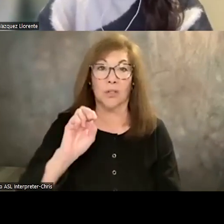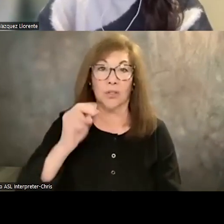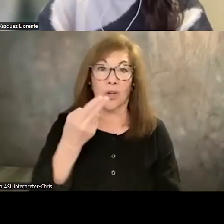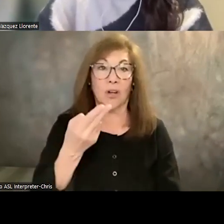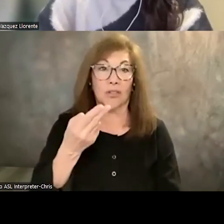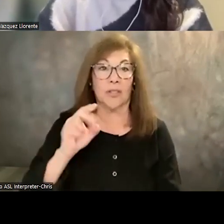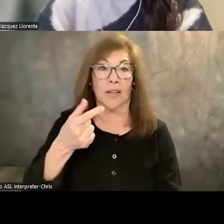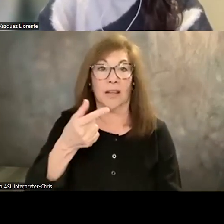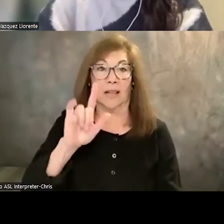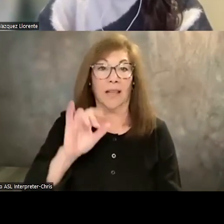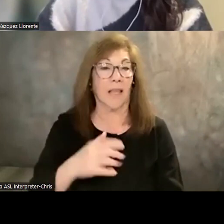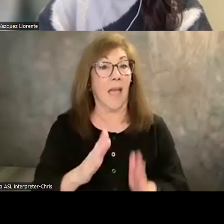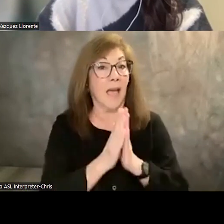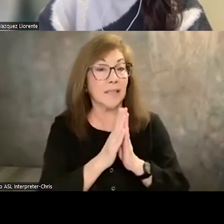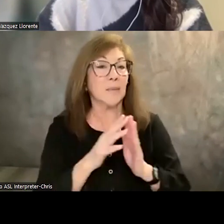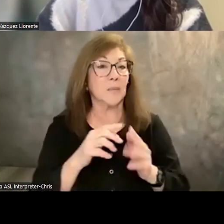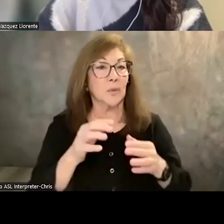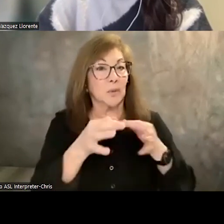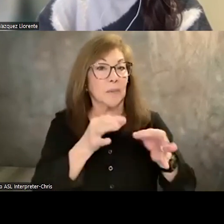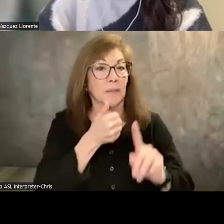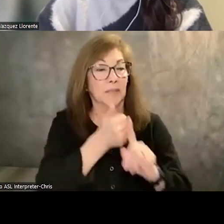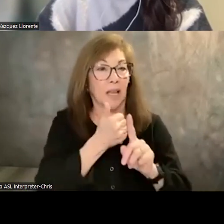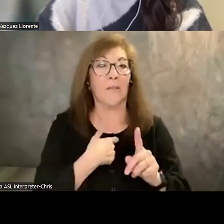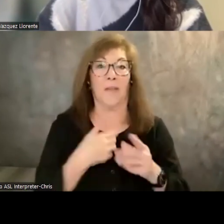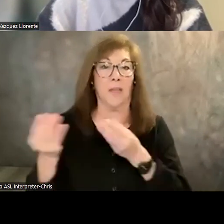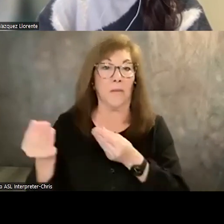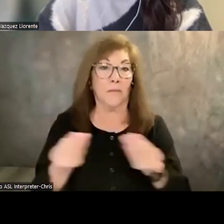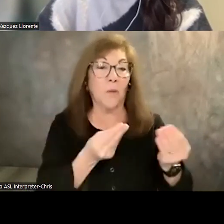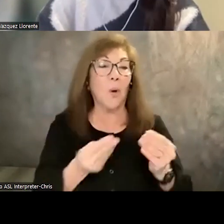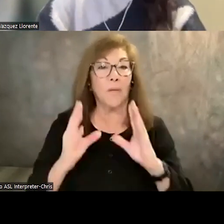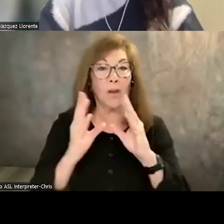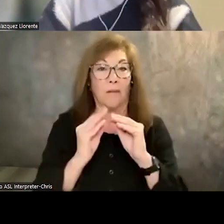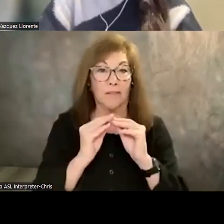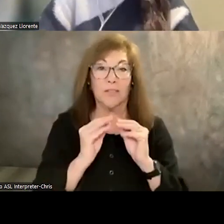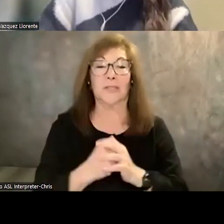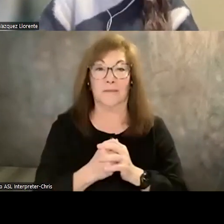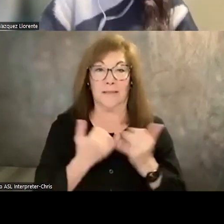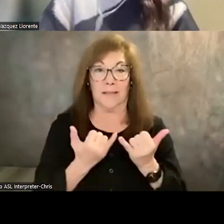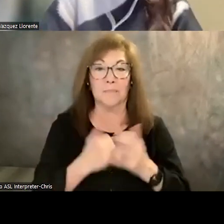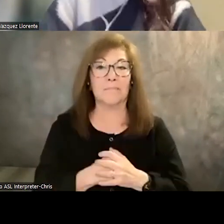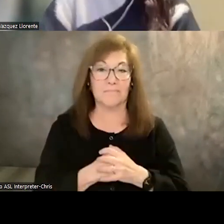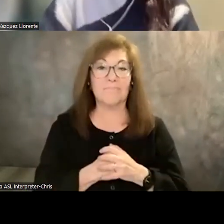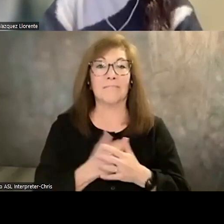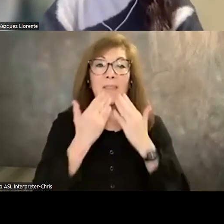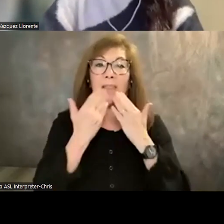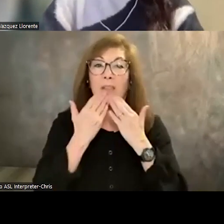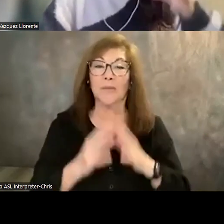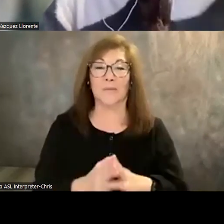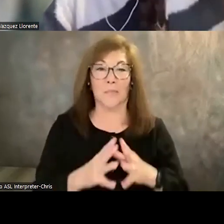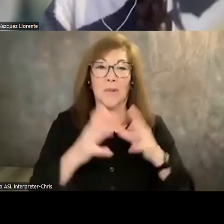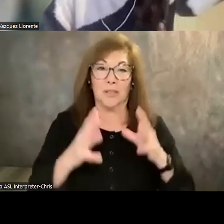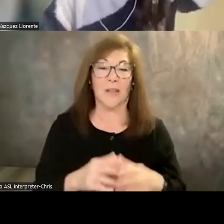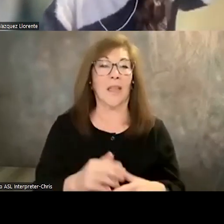maybe describe the flow of the conversation today. And I won't take up any more space. Thank you so much for coming and thanks to